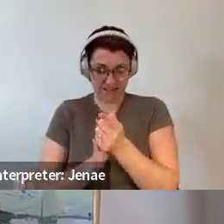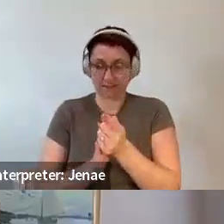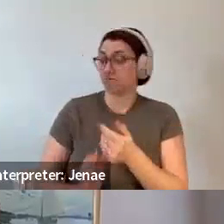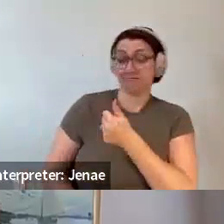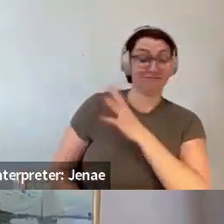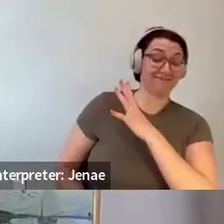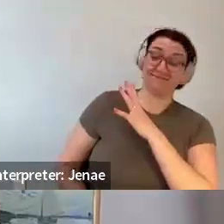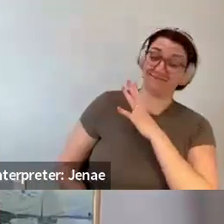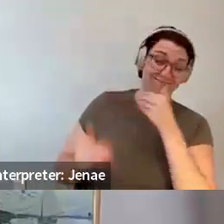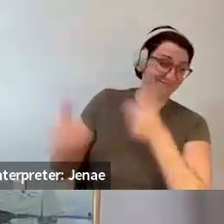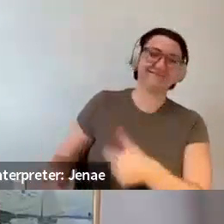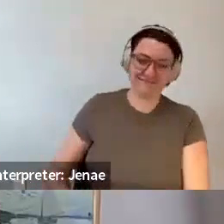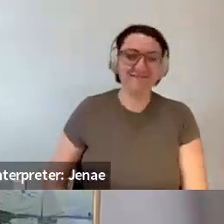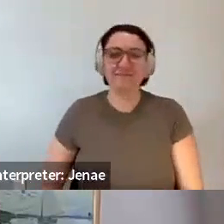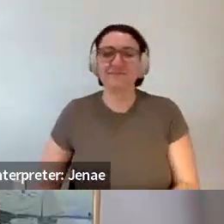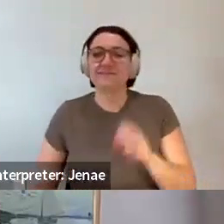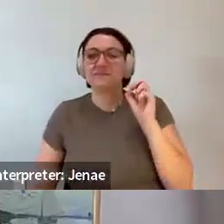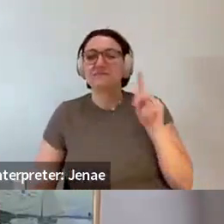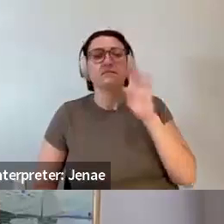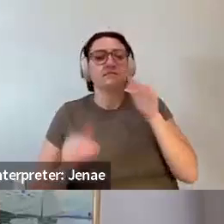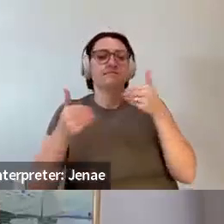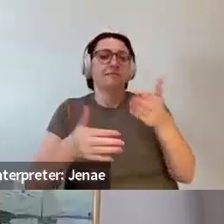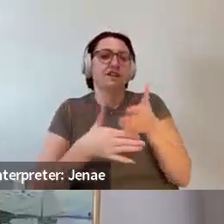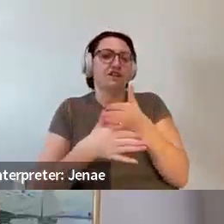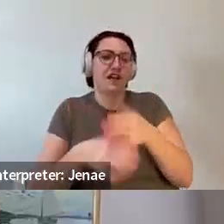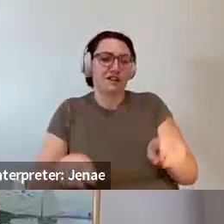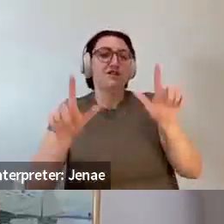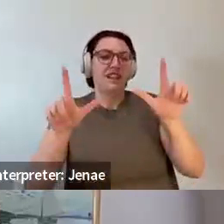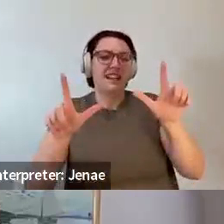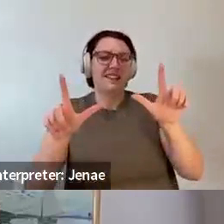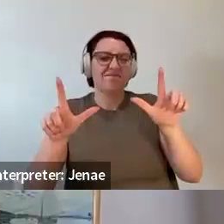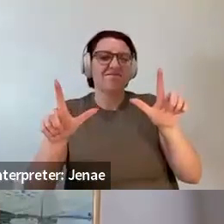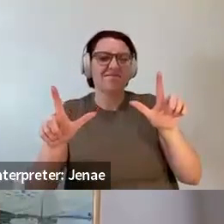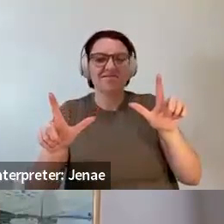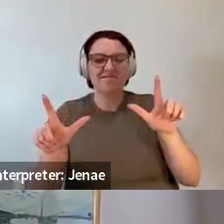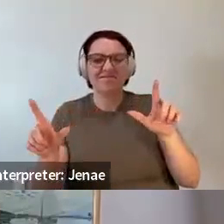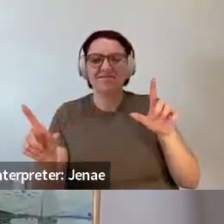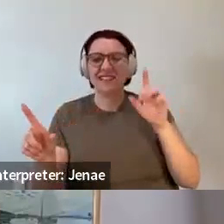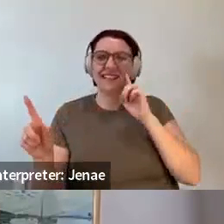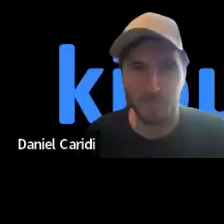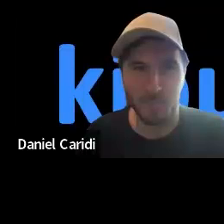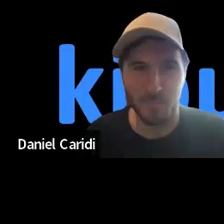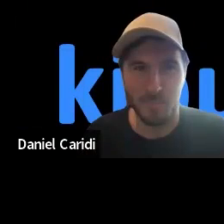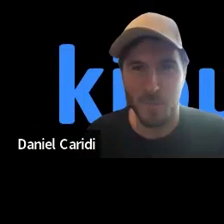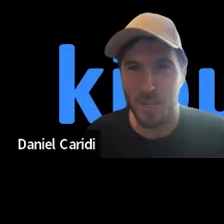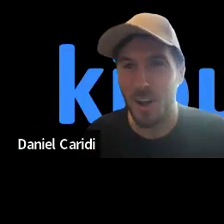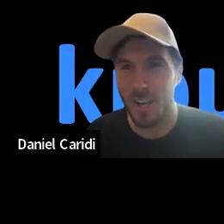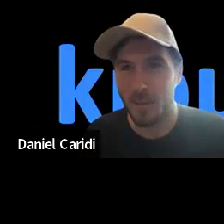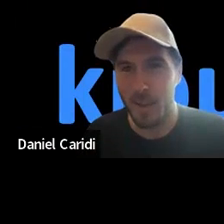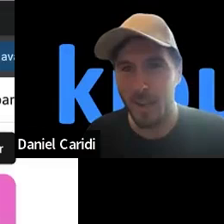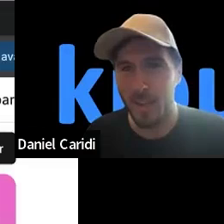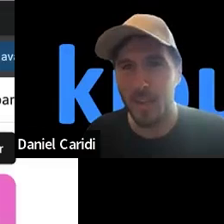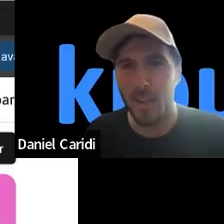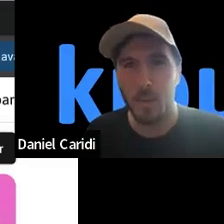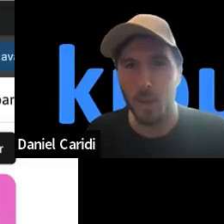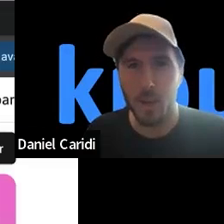go. All right. I'm going to jump in and share my screen because I think it always gives it a little more color than me just talking